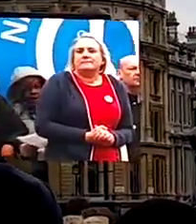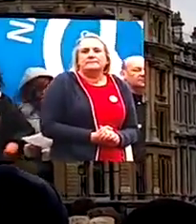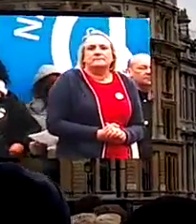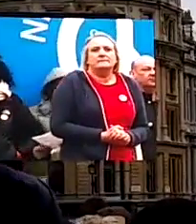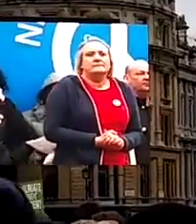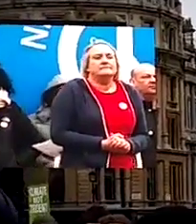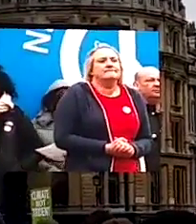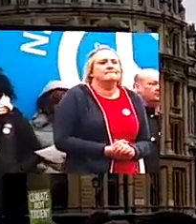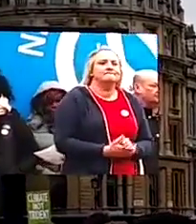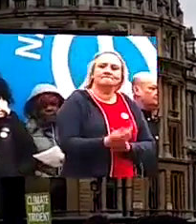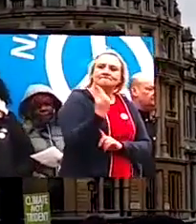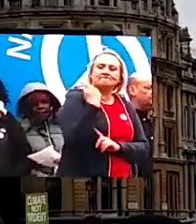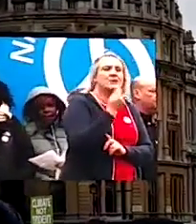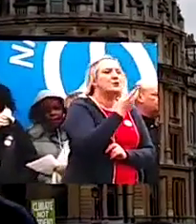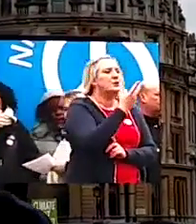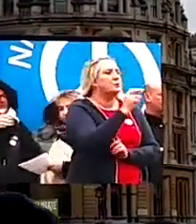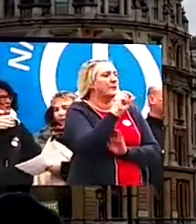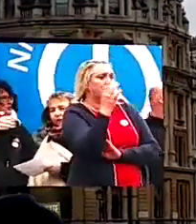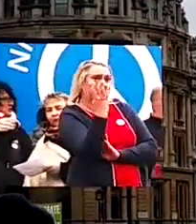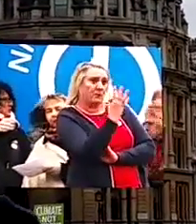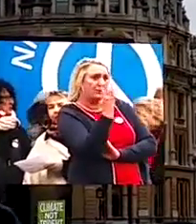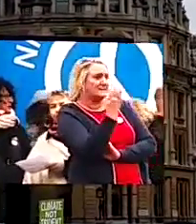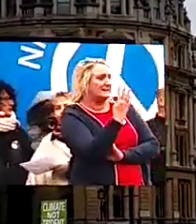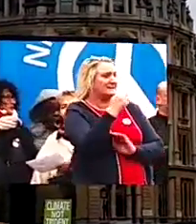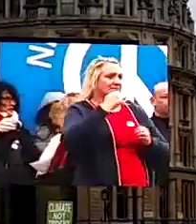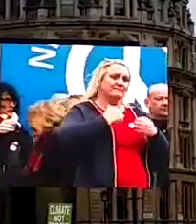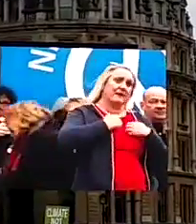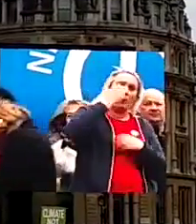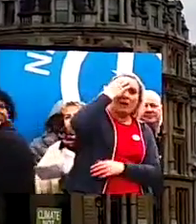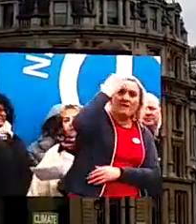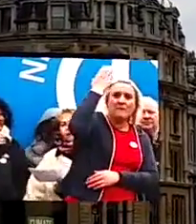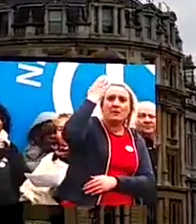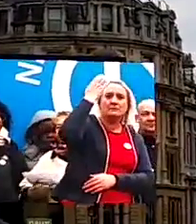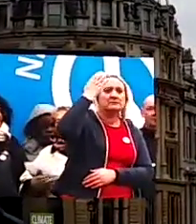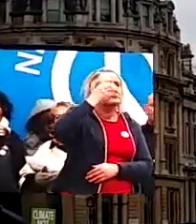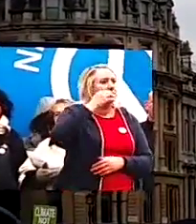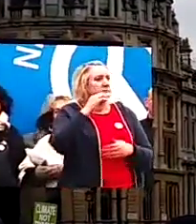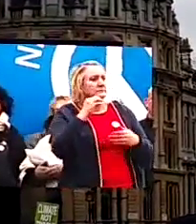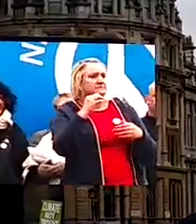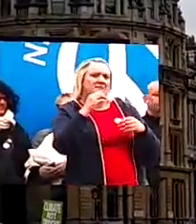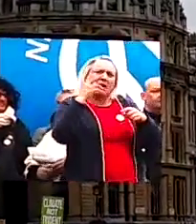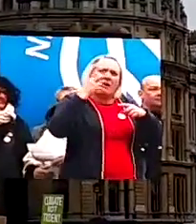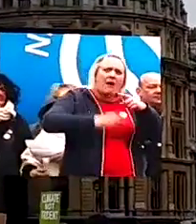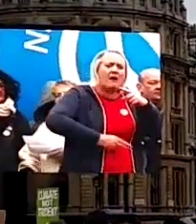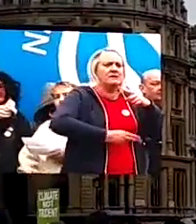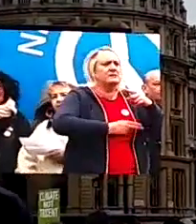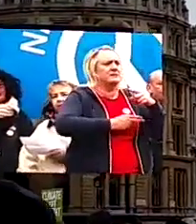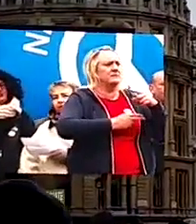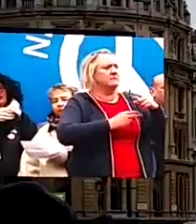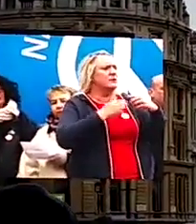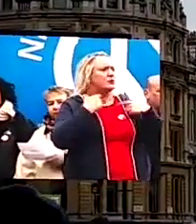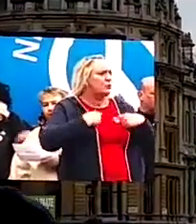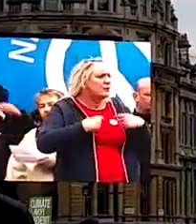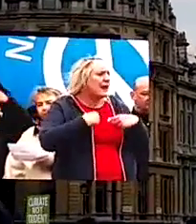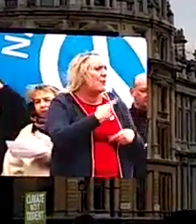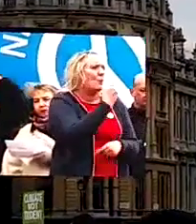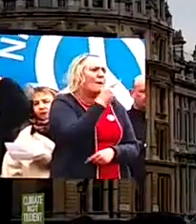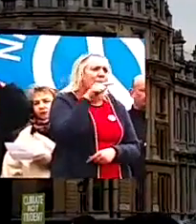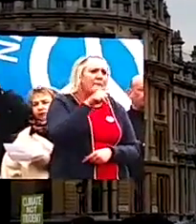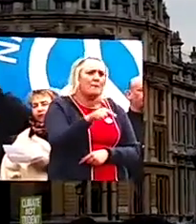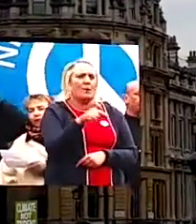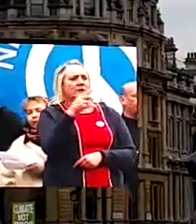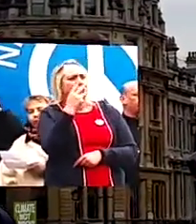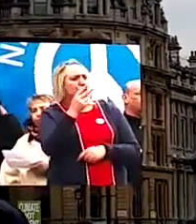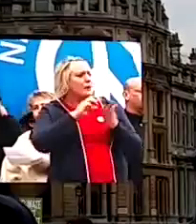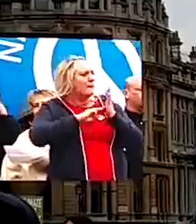In 2014, the government made 1.1 billion cuts in social care. Elderly people are